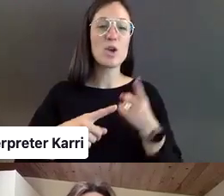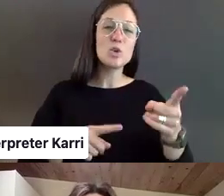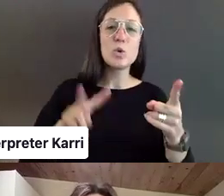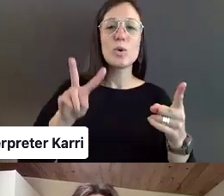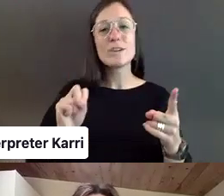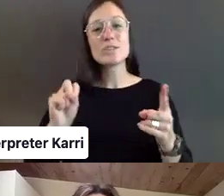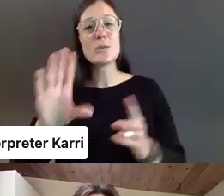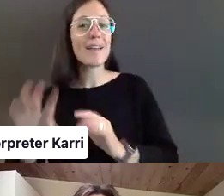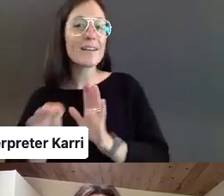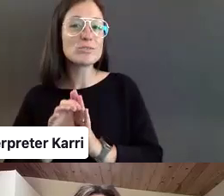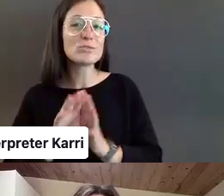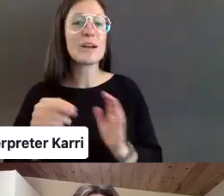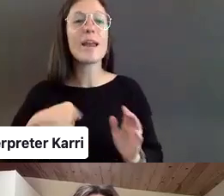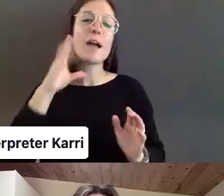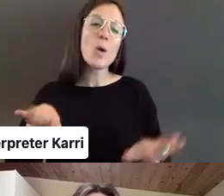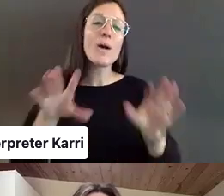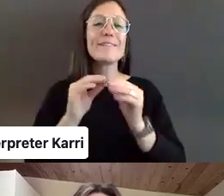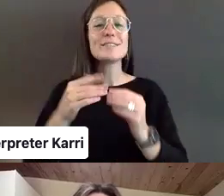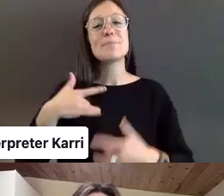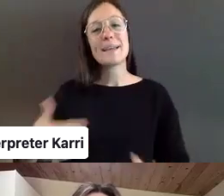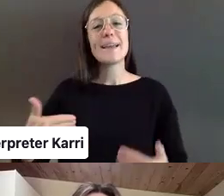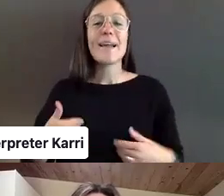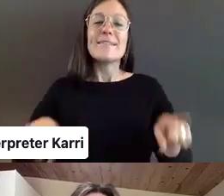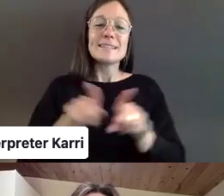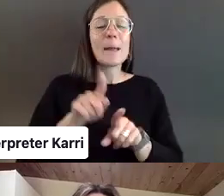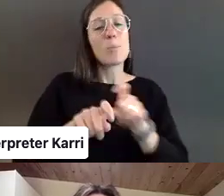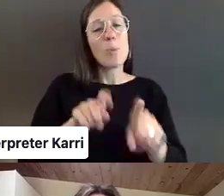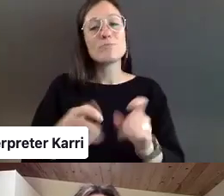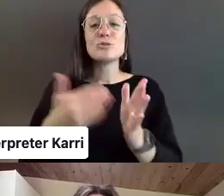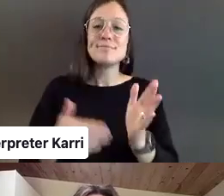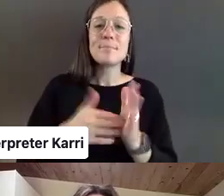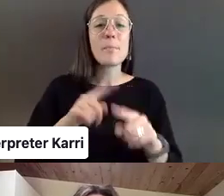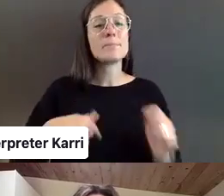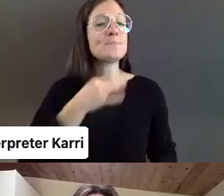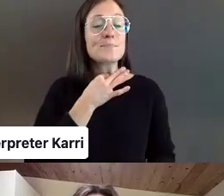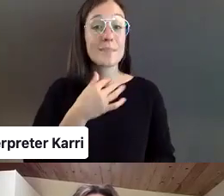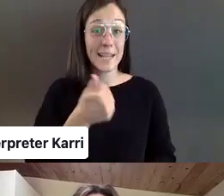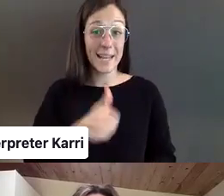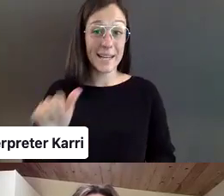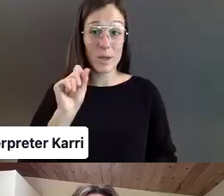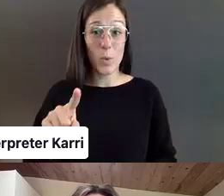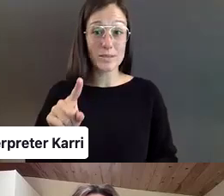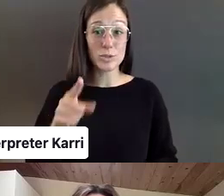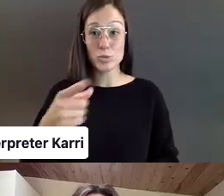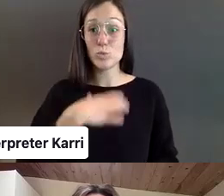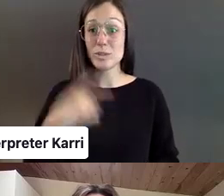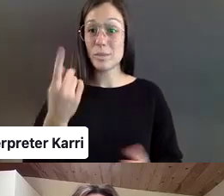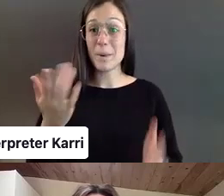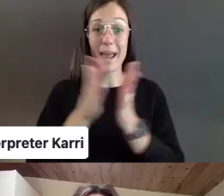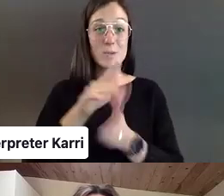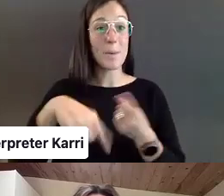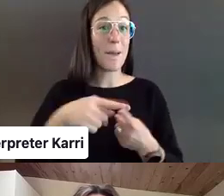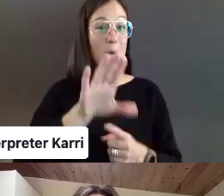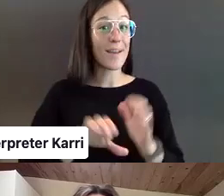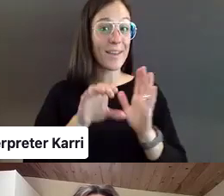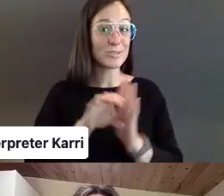and I know, you know, conventions often have like the same kind of questions over and over again, but is there a question you wished you were asked about your characters? Is there